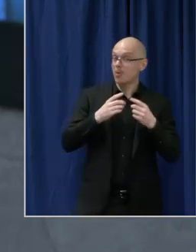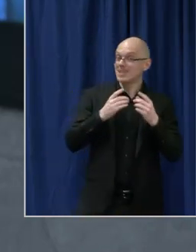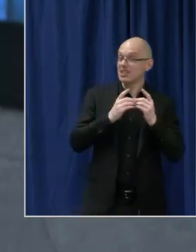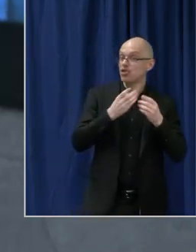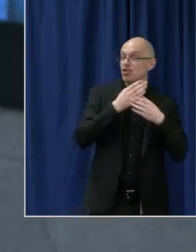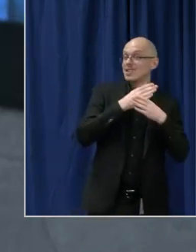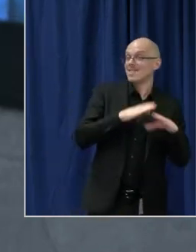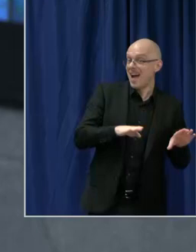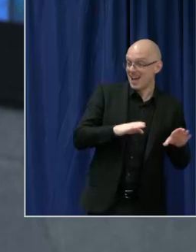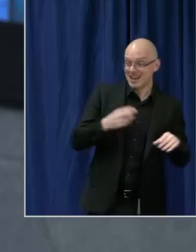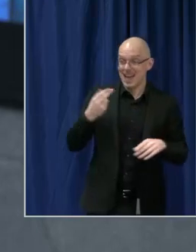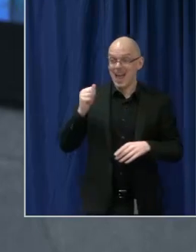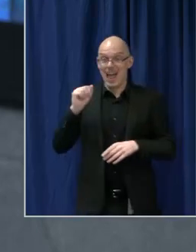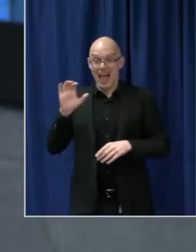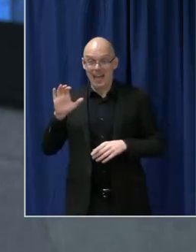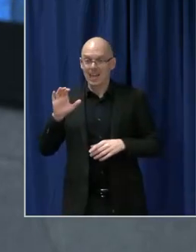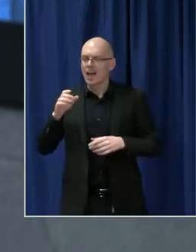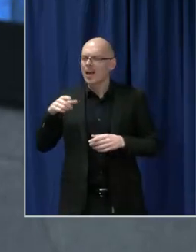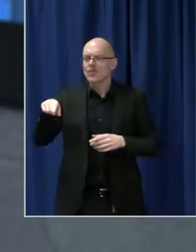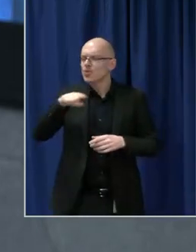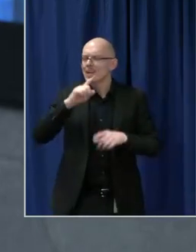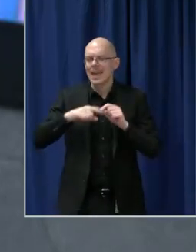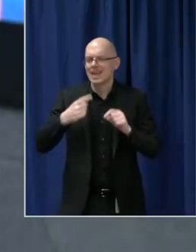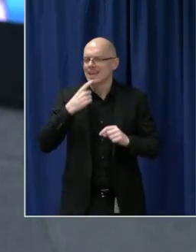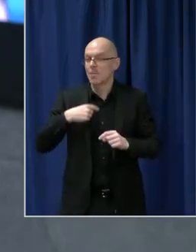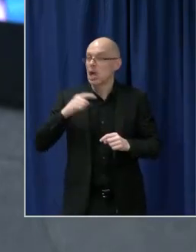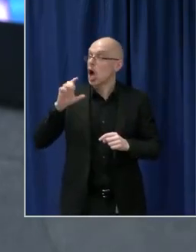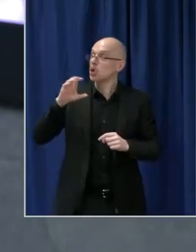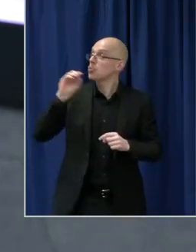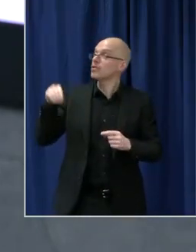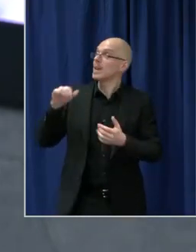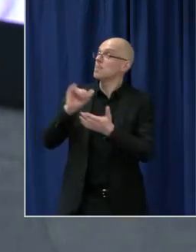that 100% is impossible.